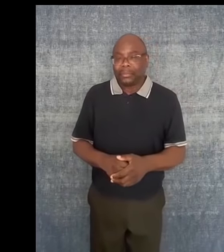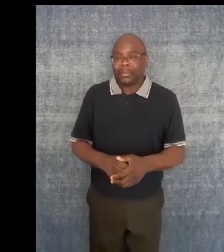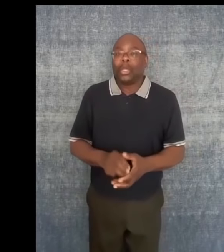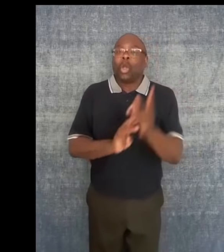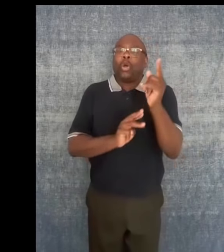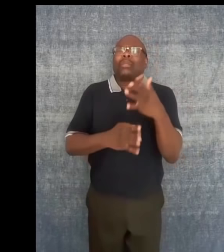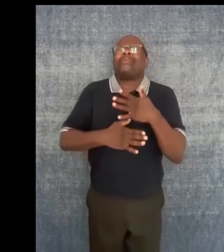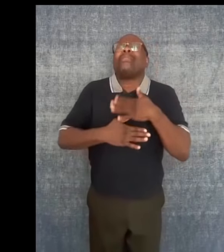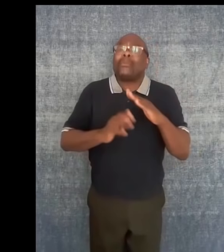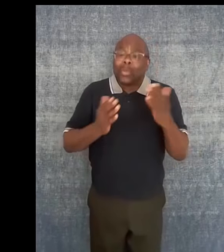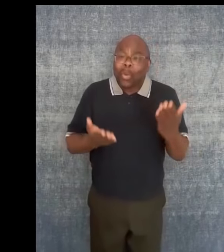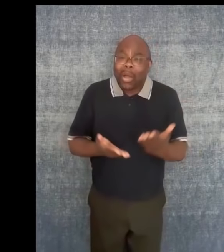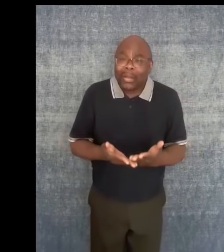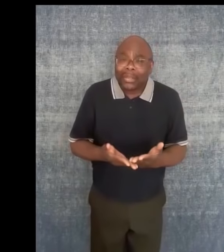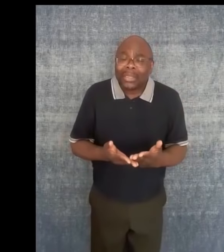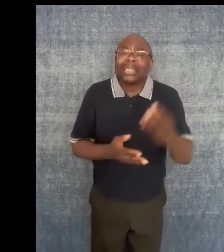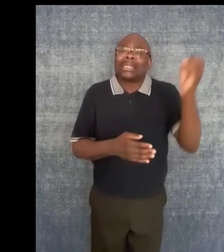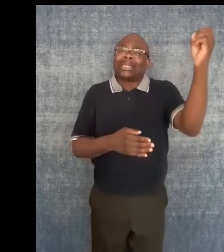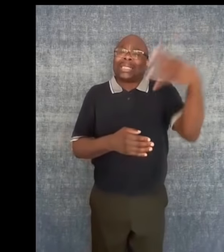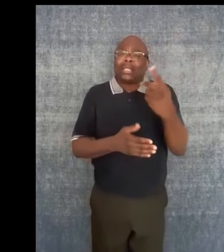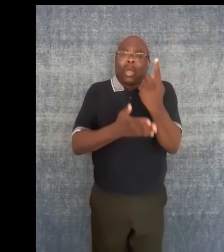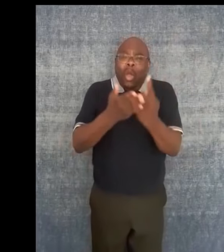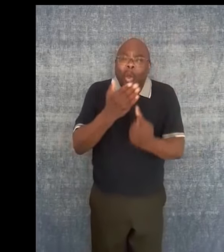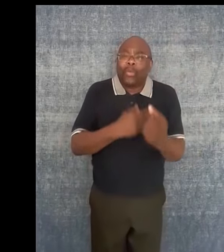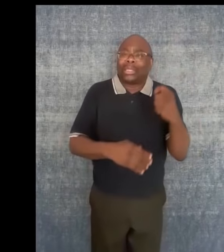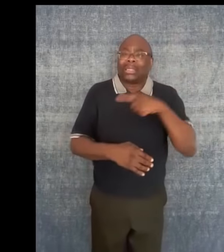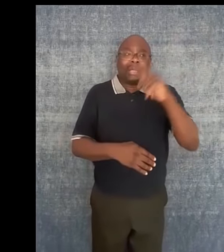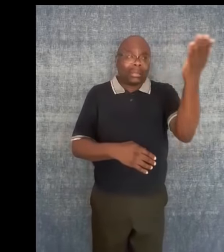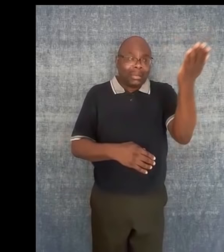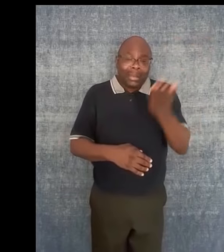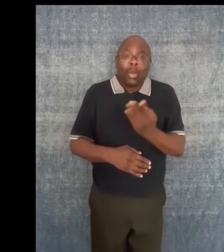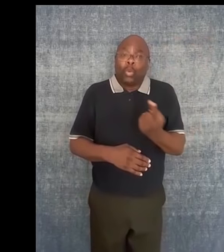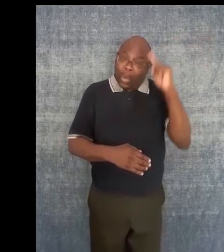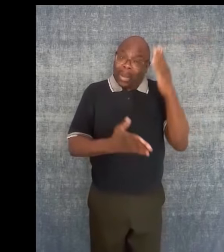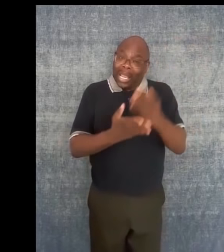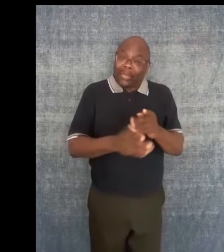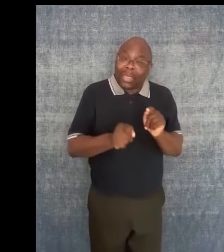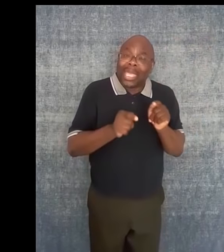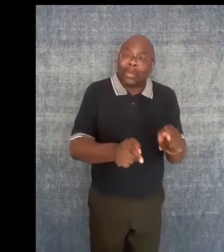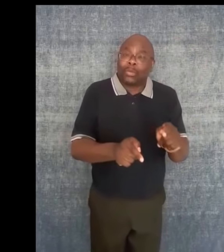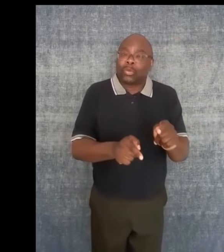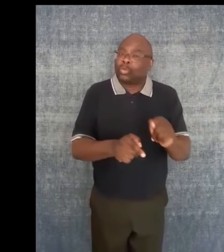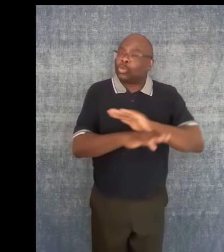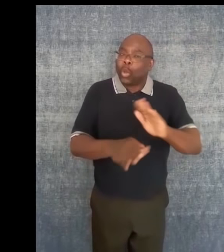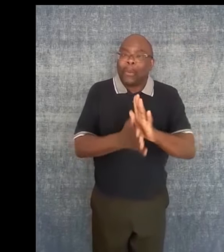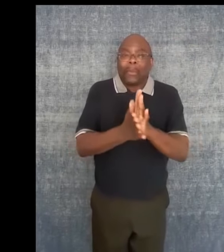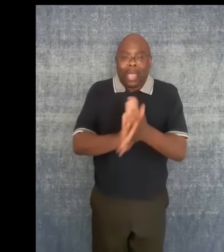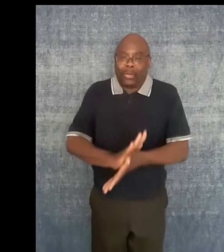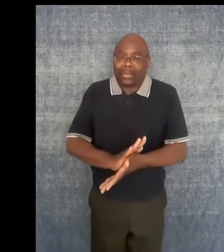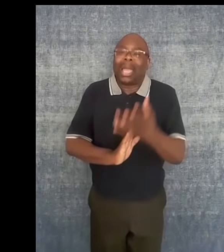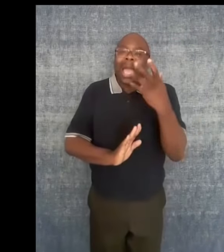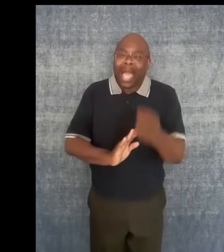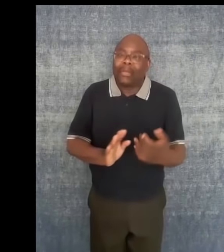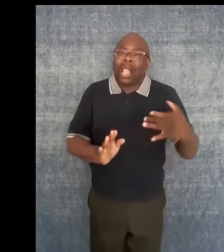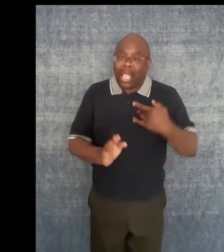"For God so loved the world that he gave his only Son, that whoever believes on him should not perish, but